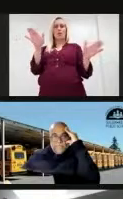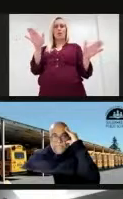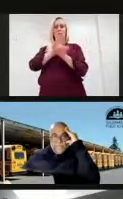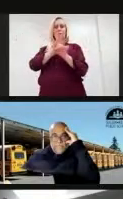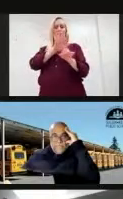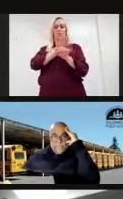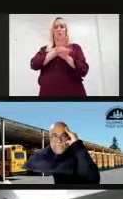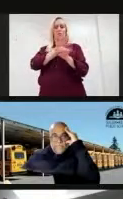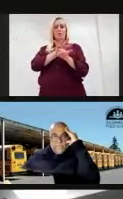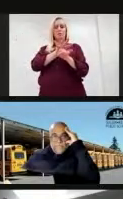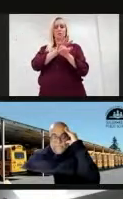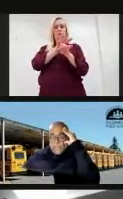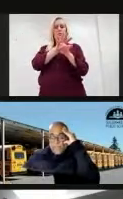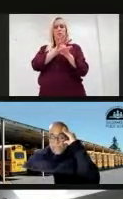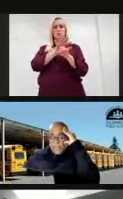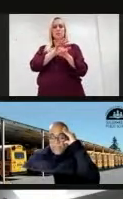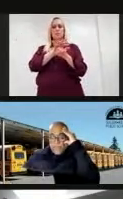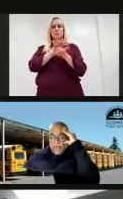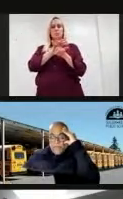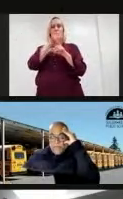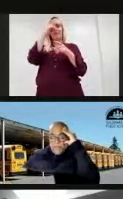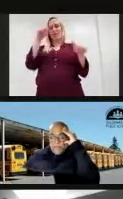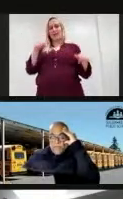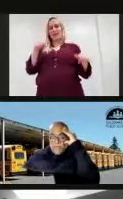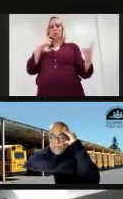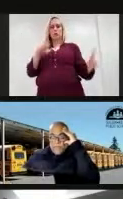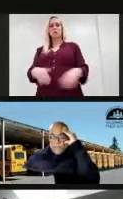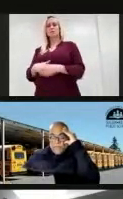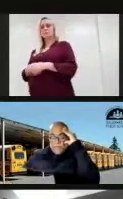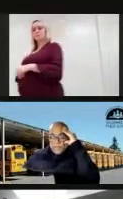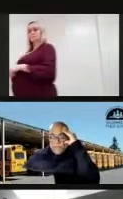in general, it's workable for our purposes today.